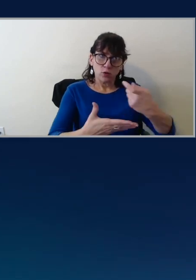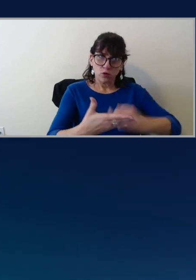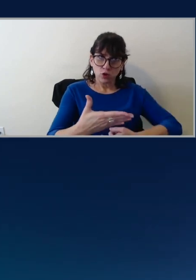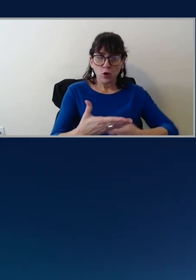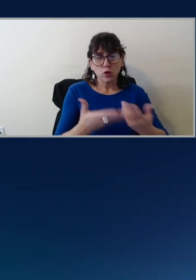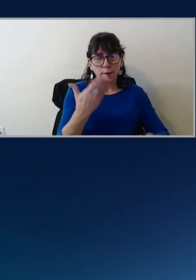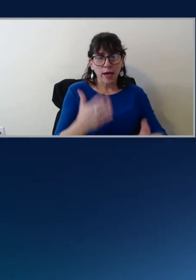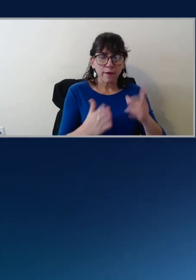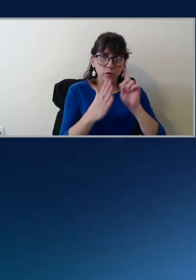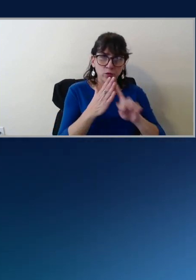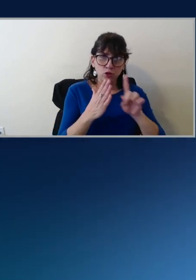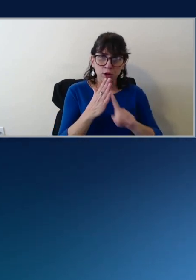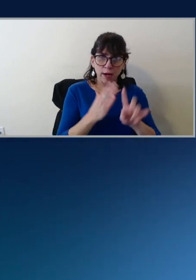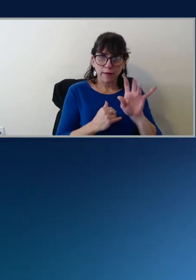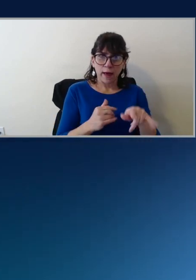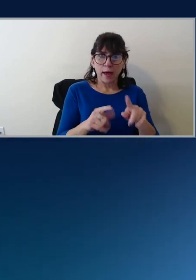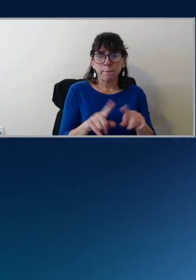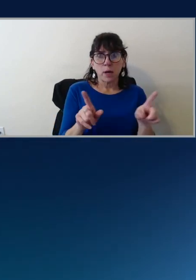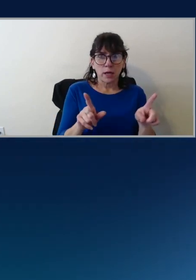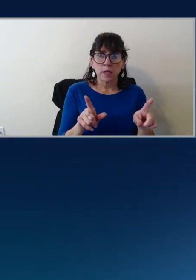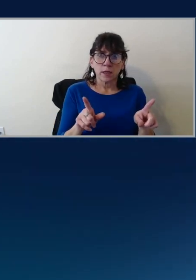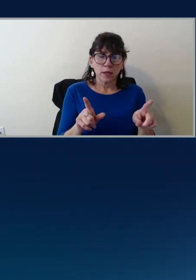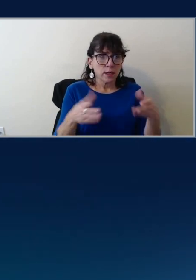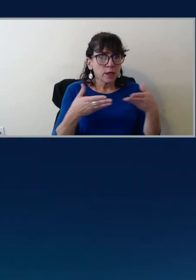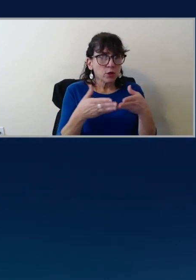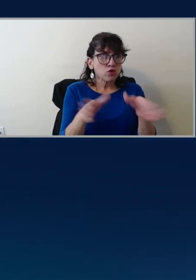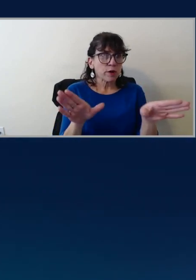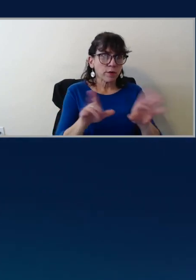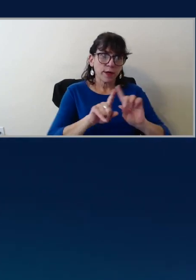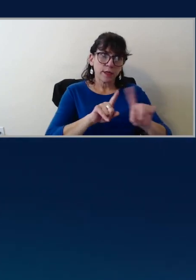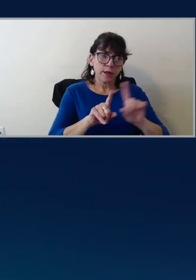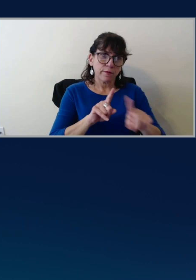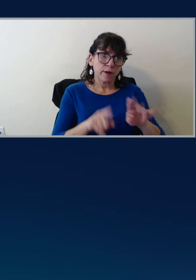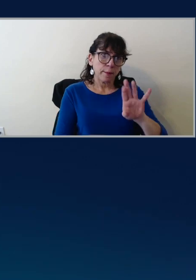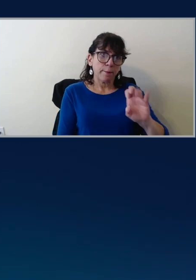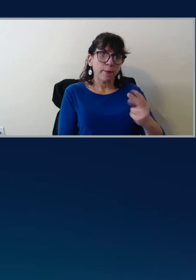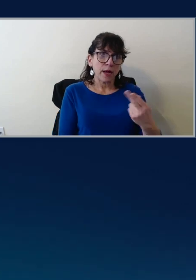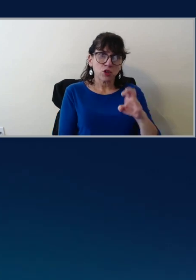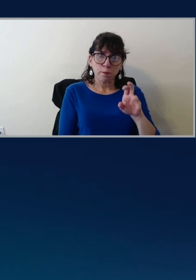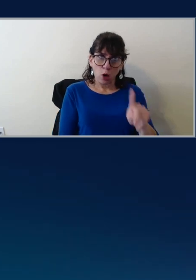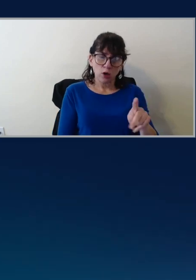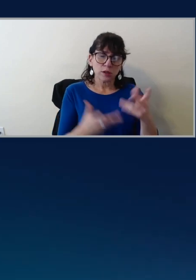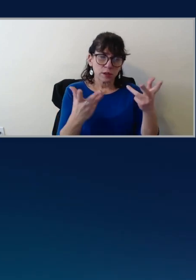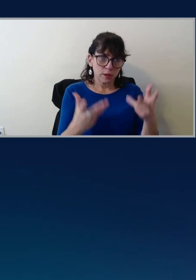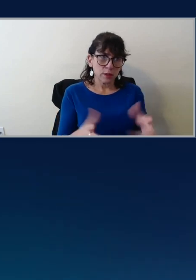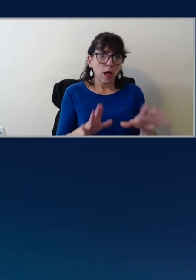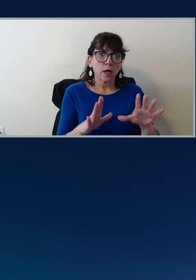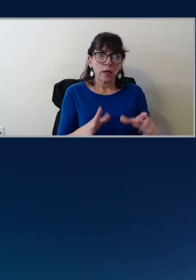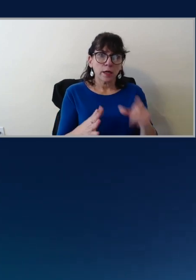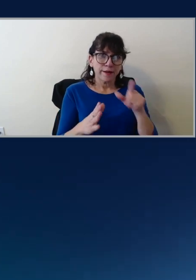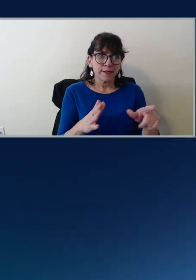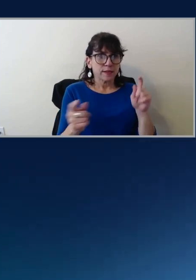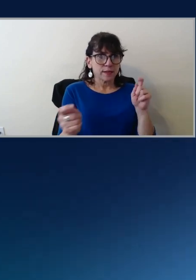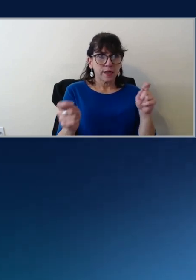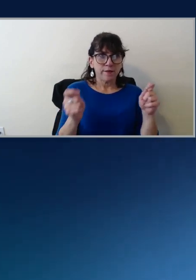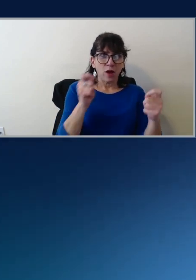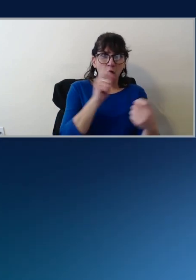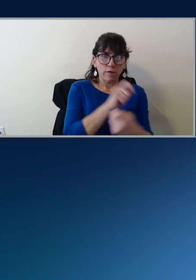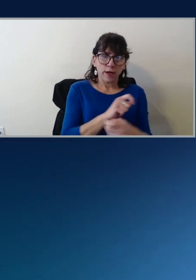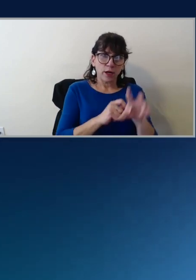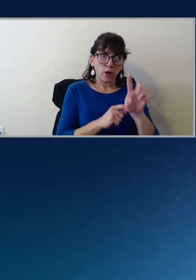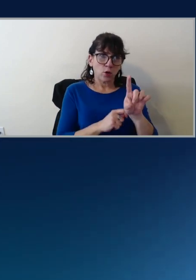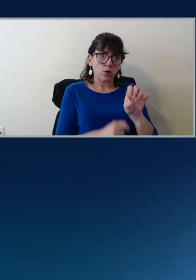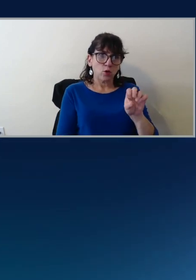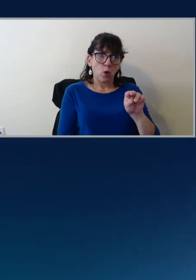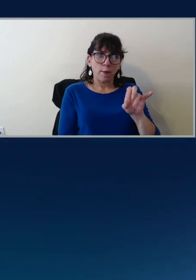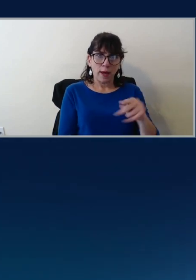on that. But in general, there are different benchmarks that have been done, and this is a very evolving domain as we speak. People have